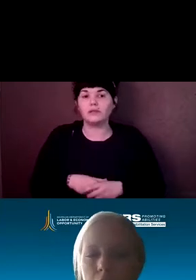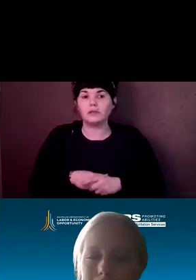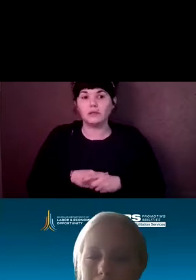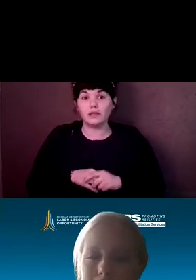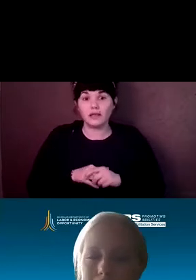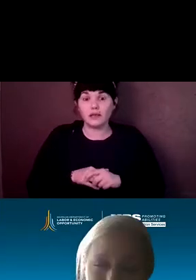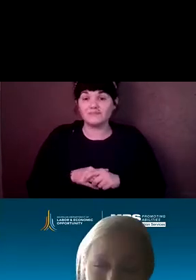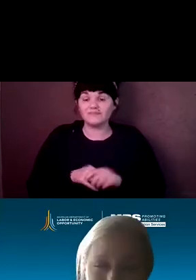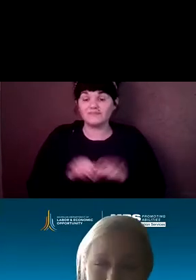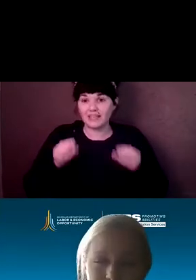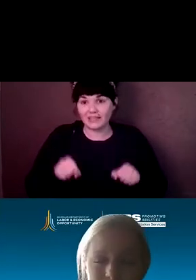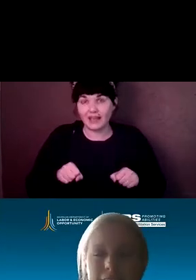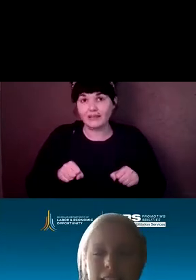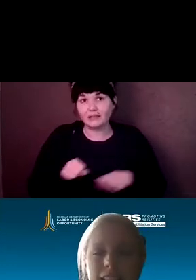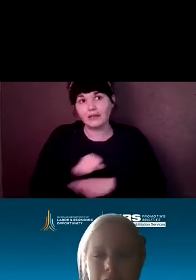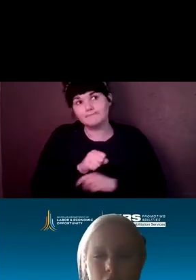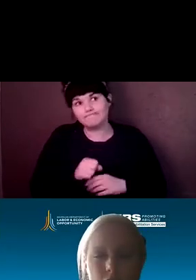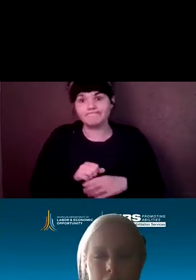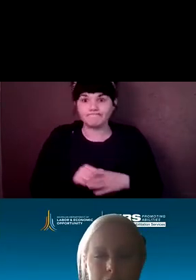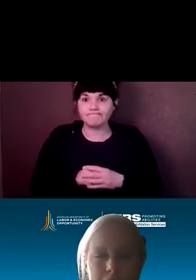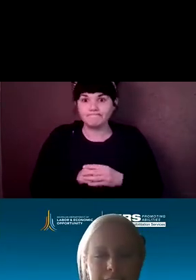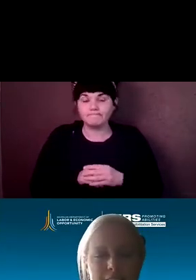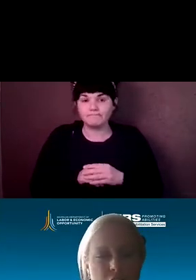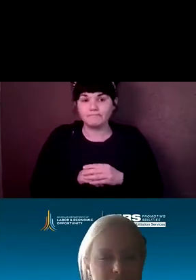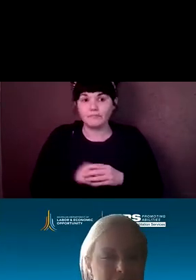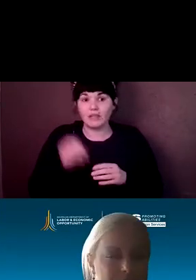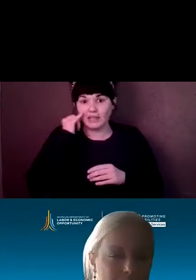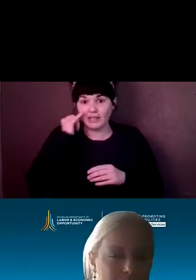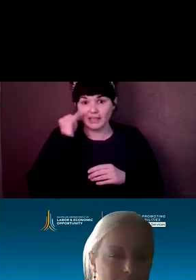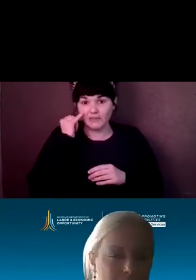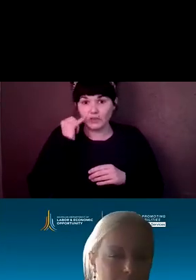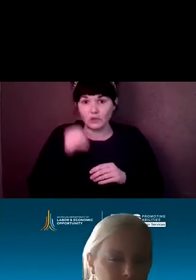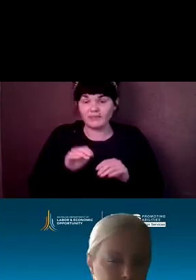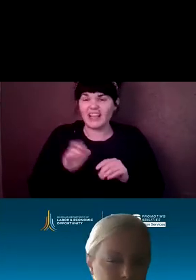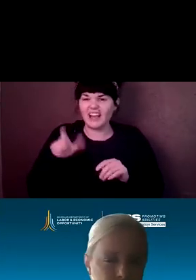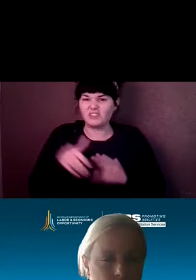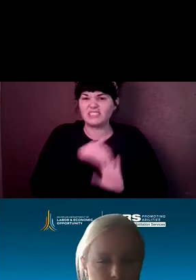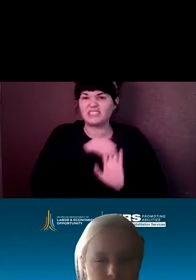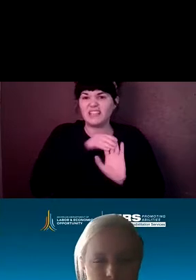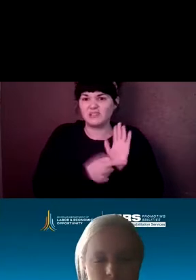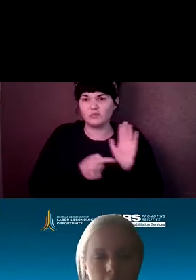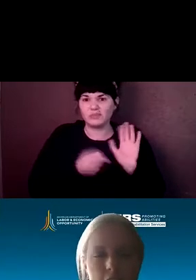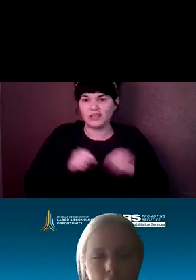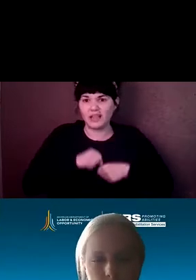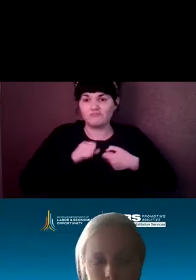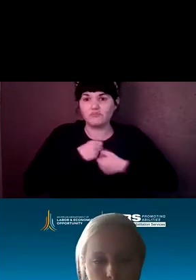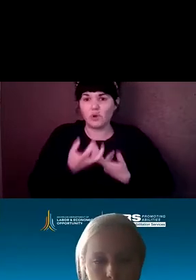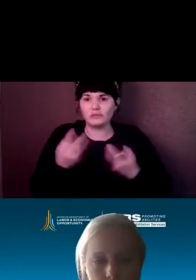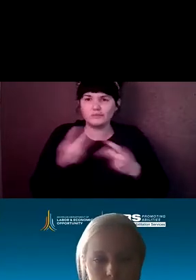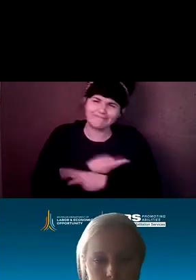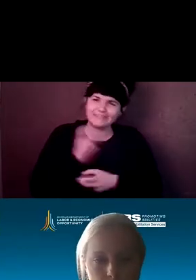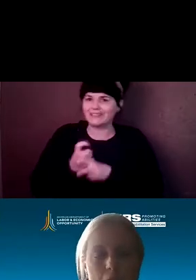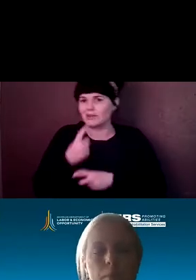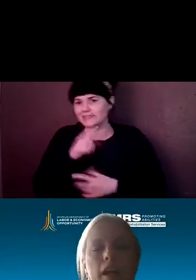what can contribute to that is extending those wrists. It's hard to say exactly what causes it because there's a lot of things that can contribute to carpal